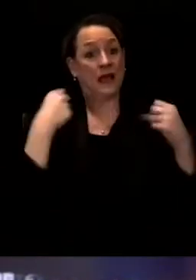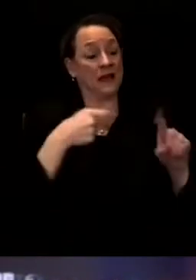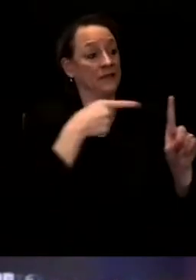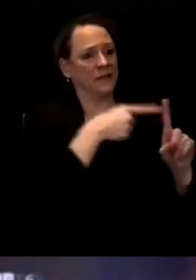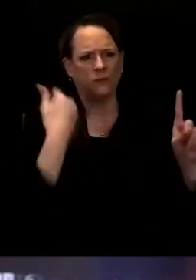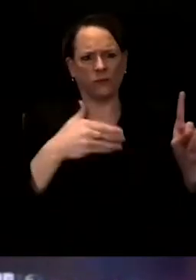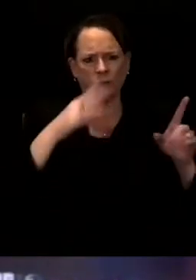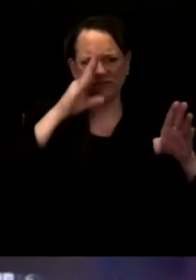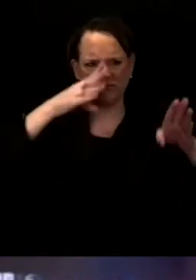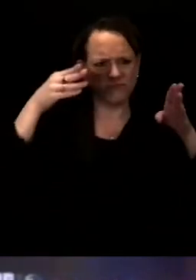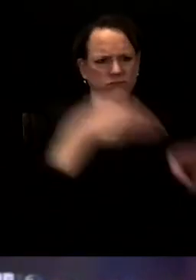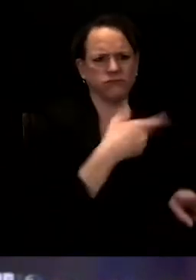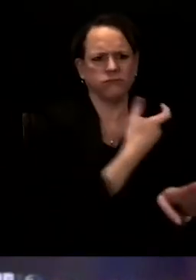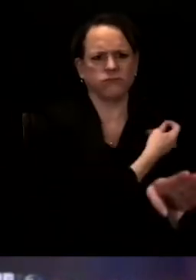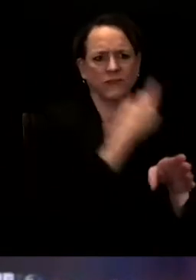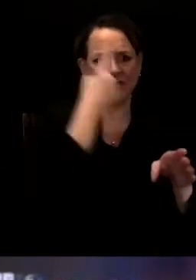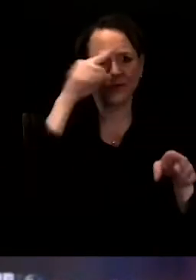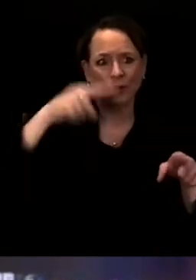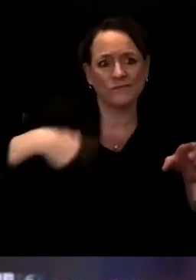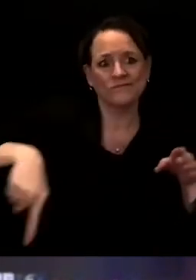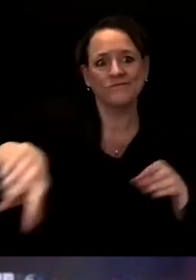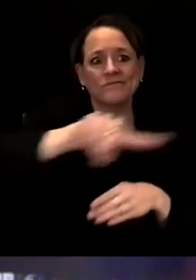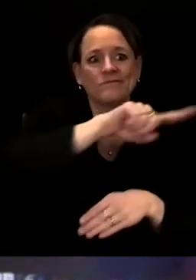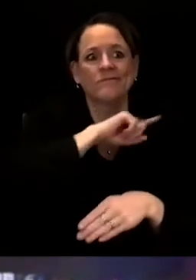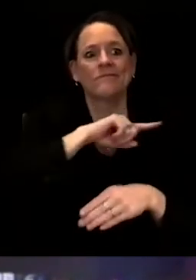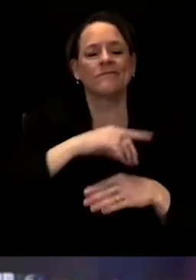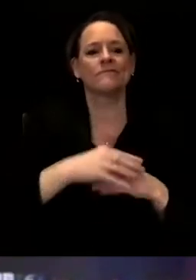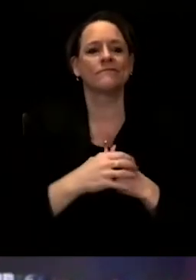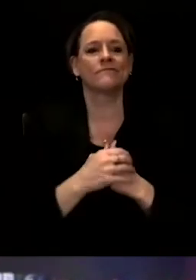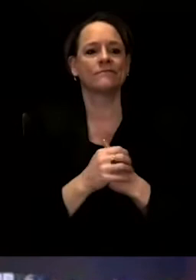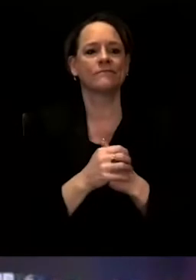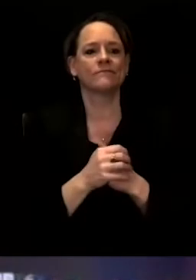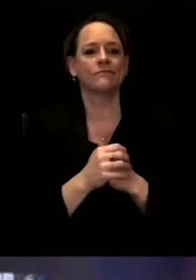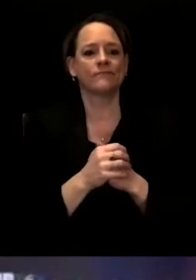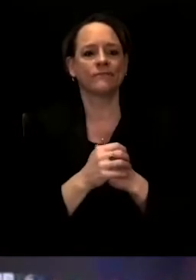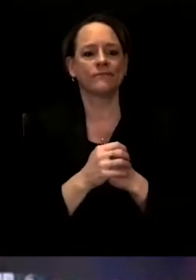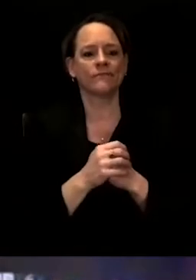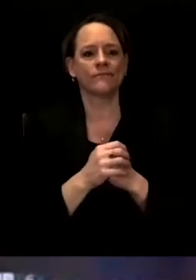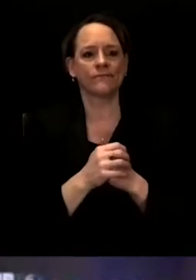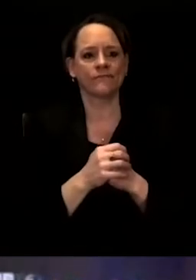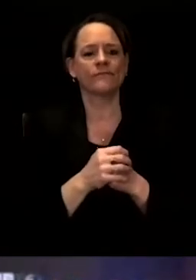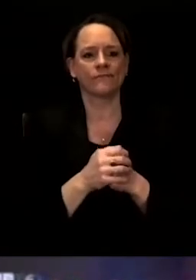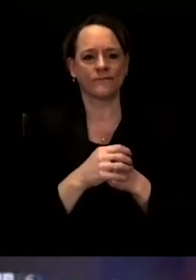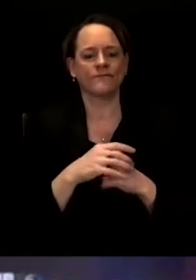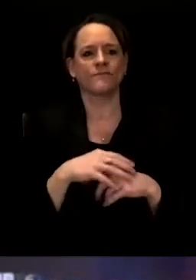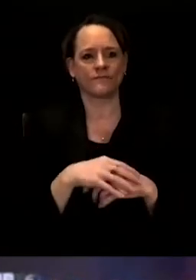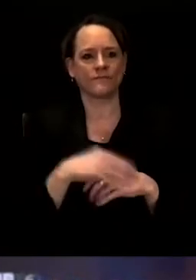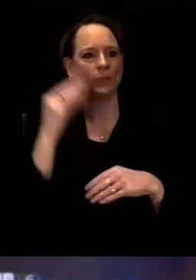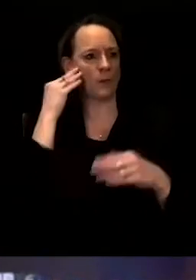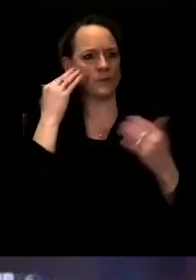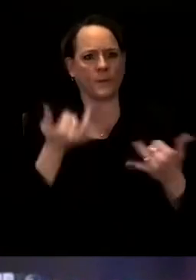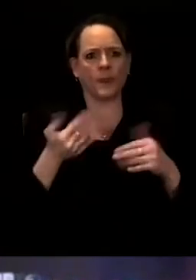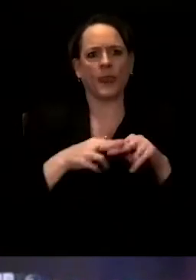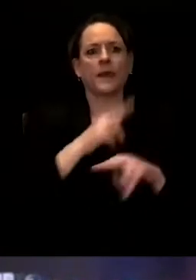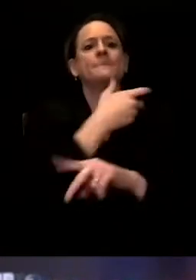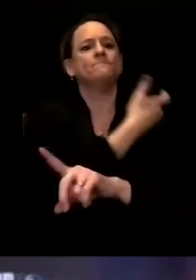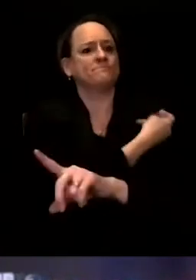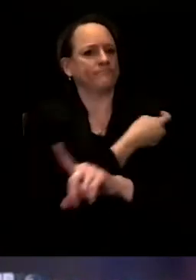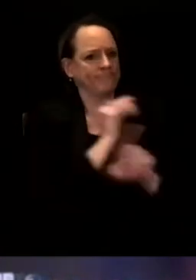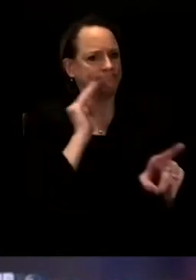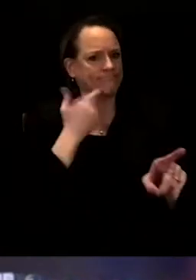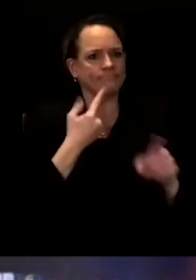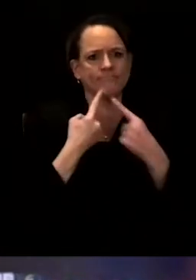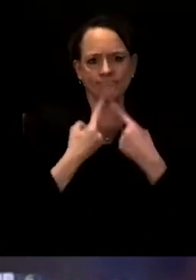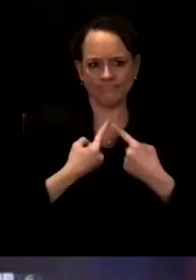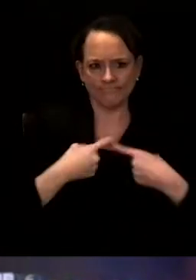know works. We are building on and expanding our existing vaccination networks, including